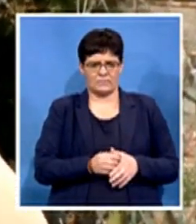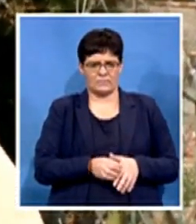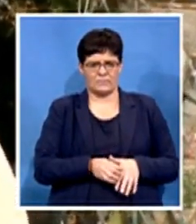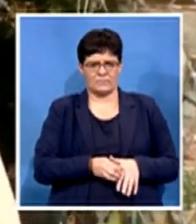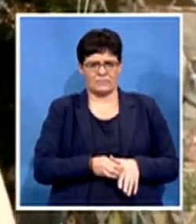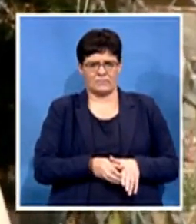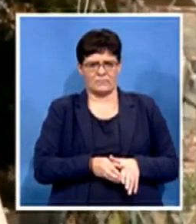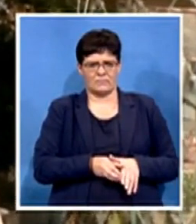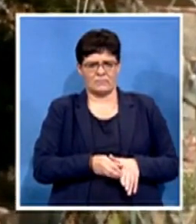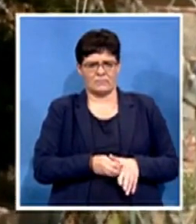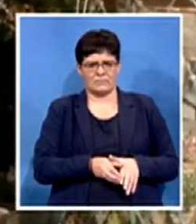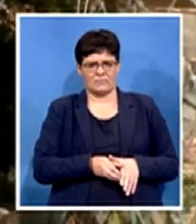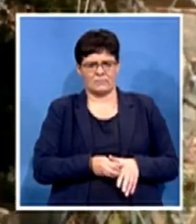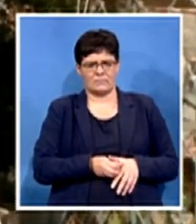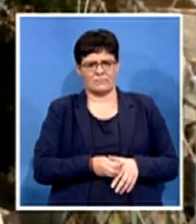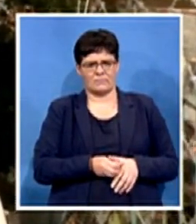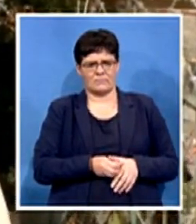and about this